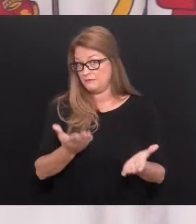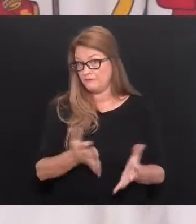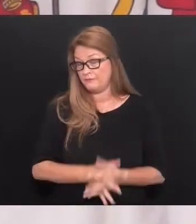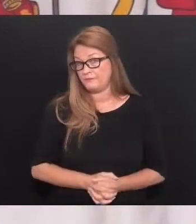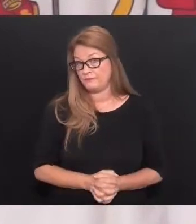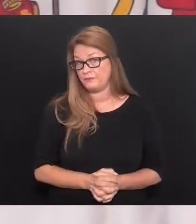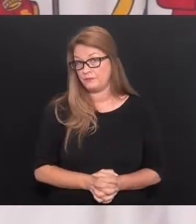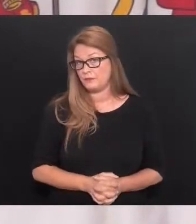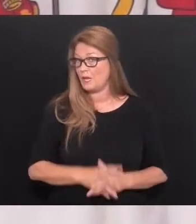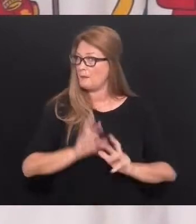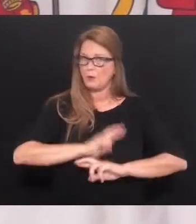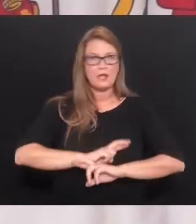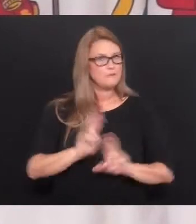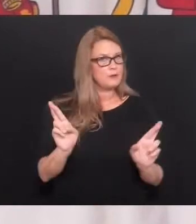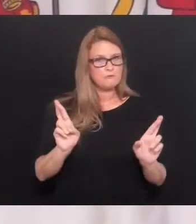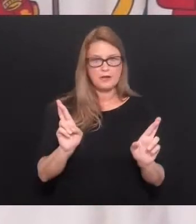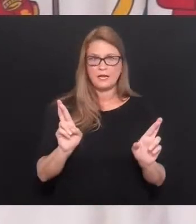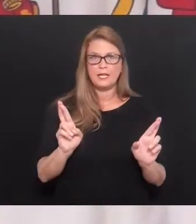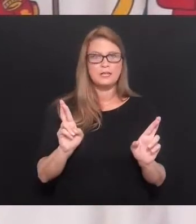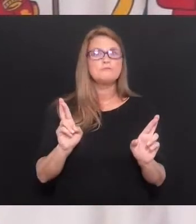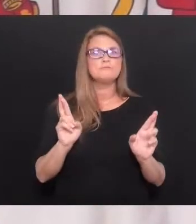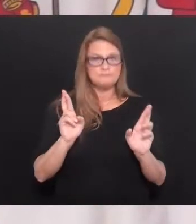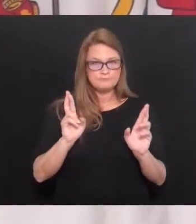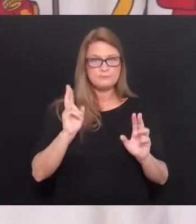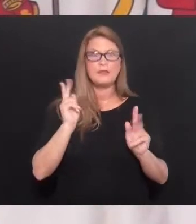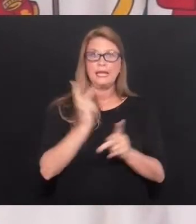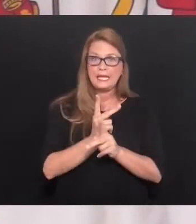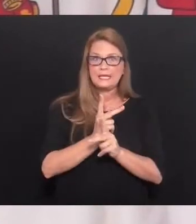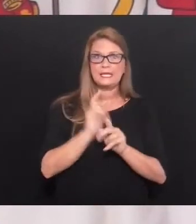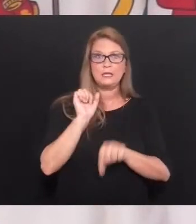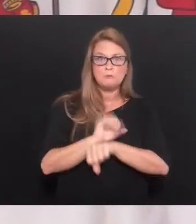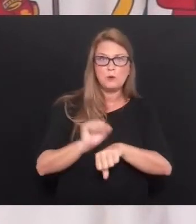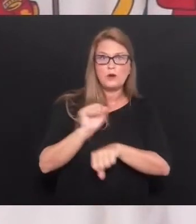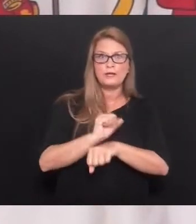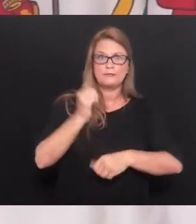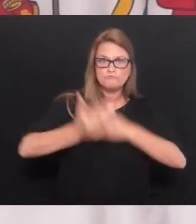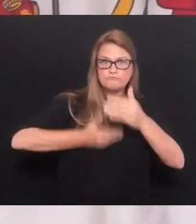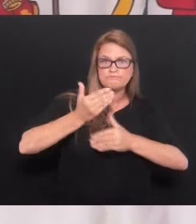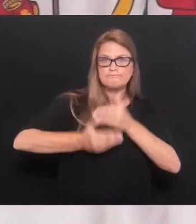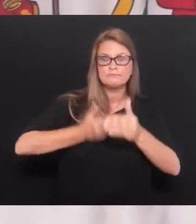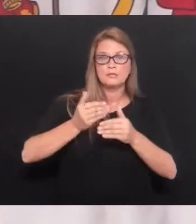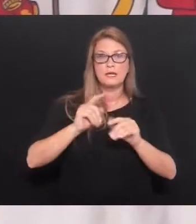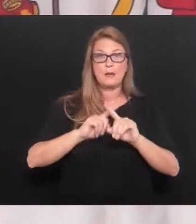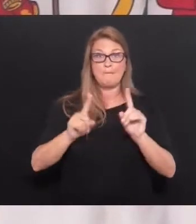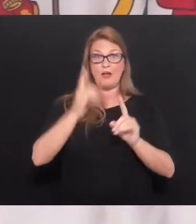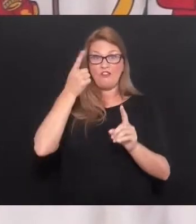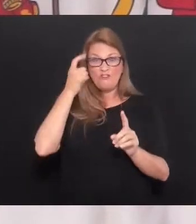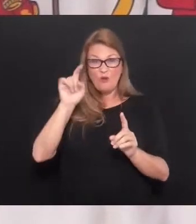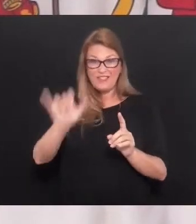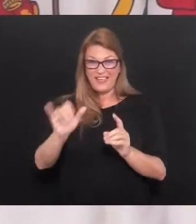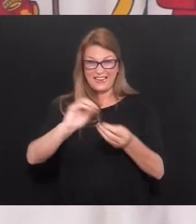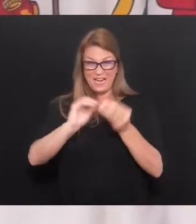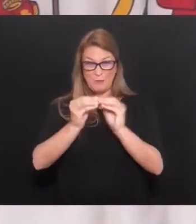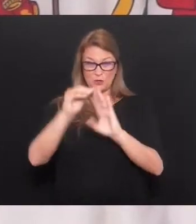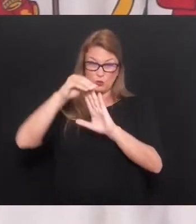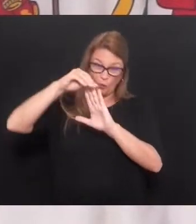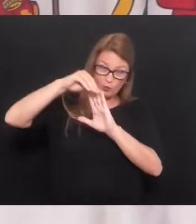We got to be ready, and we got to keep doing our jobs. But in order to get it to go the other way, well, you know what we got to